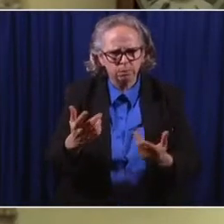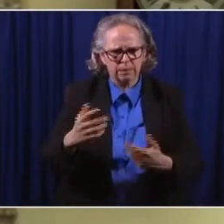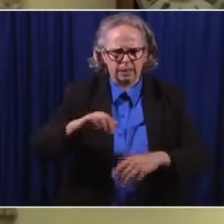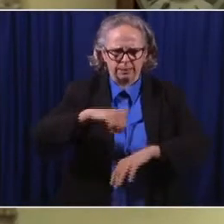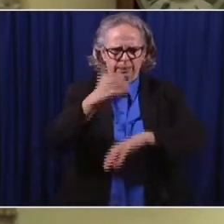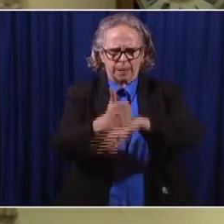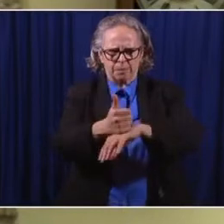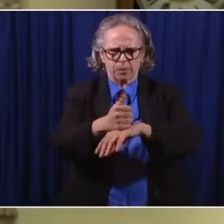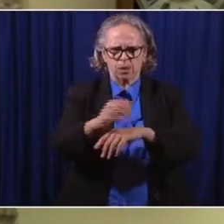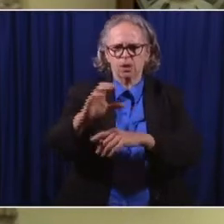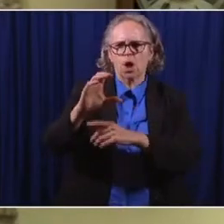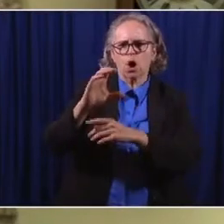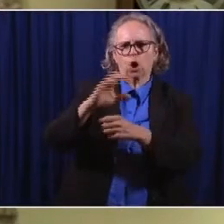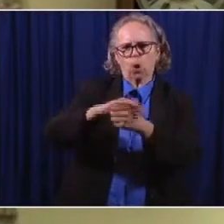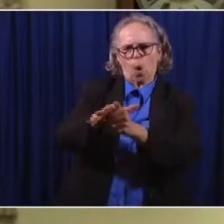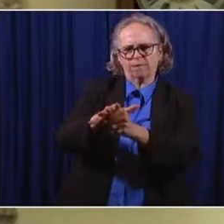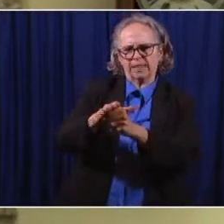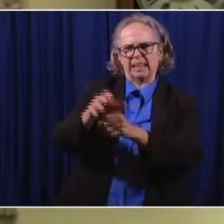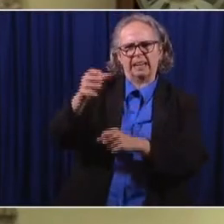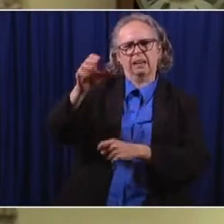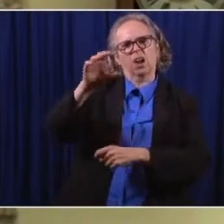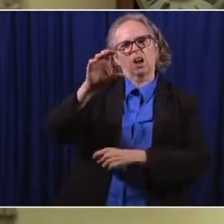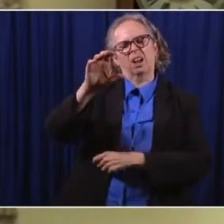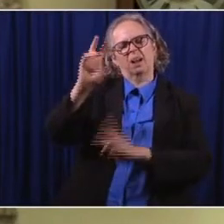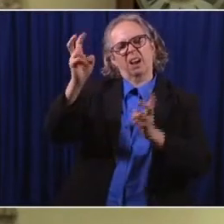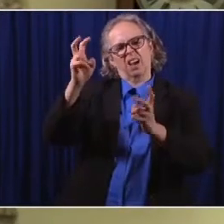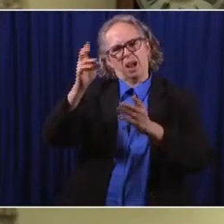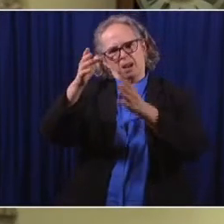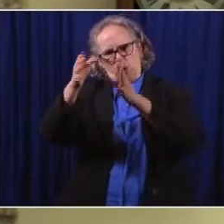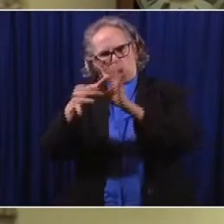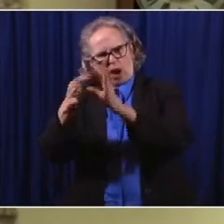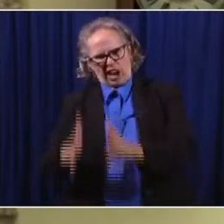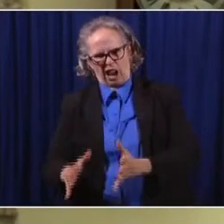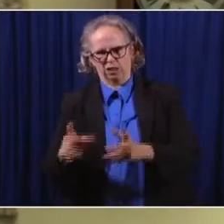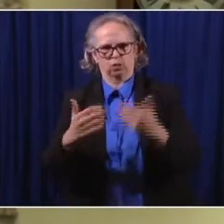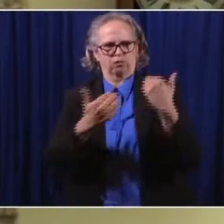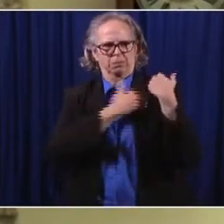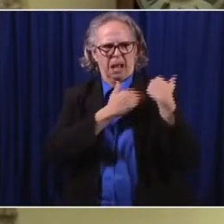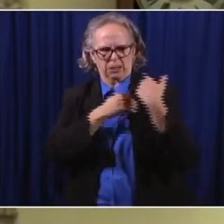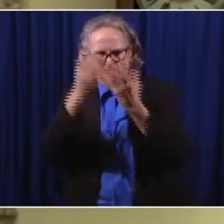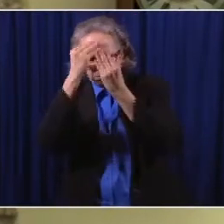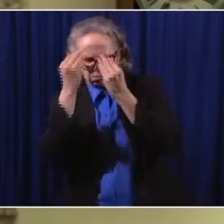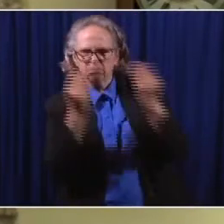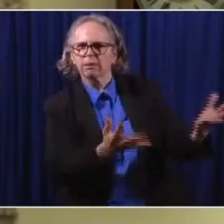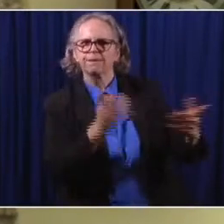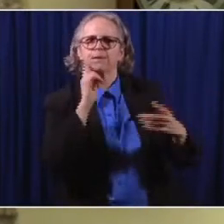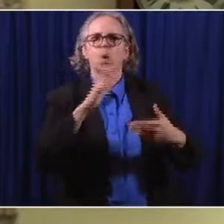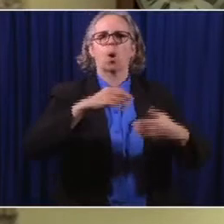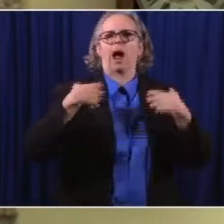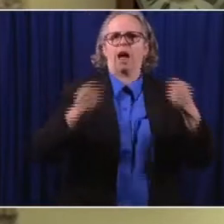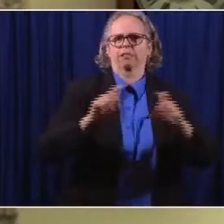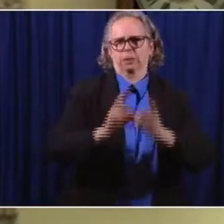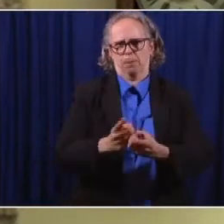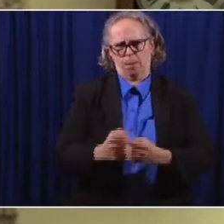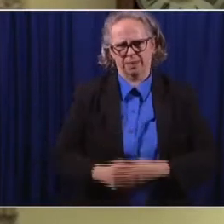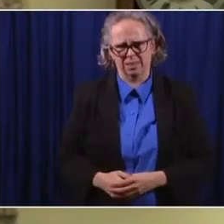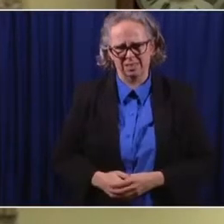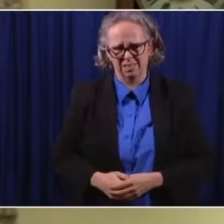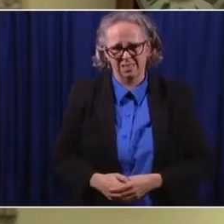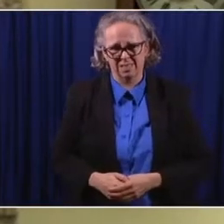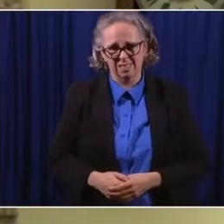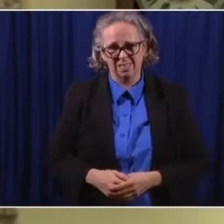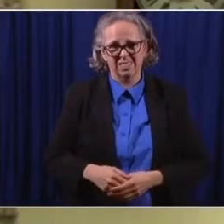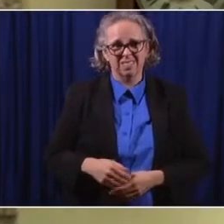or buildings are required to provide the local health department a copy of their pandemic plan. We understand that there is always this balance